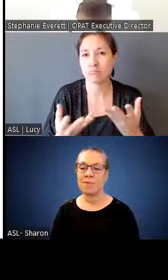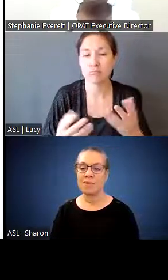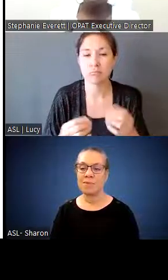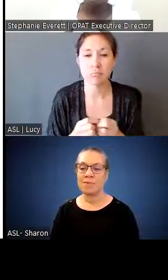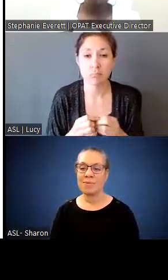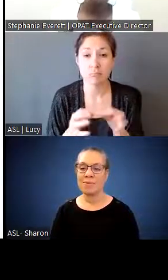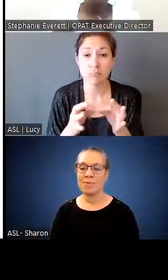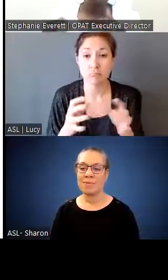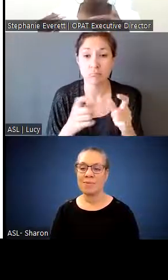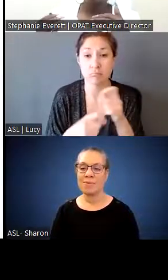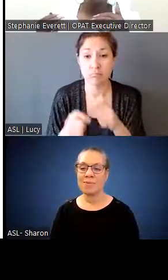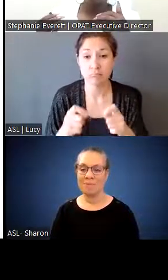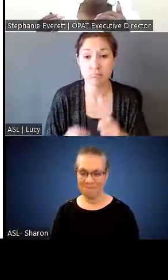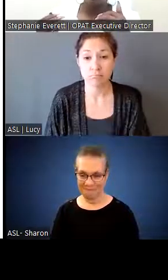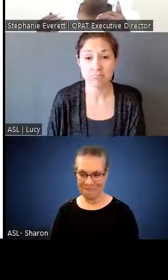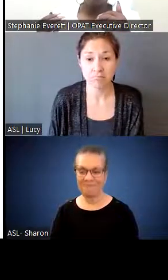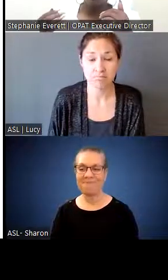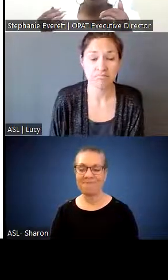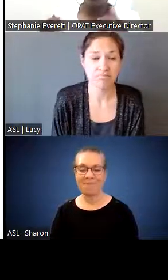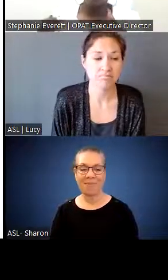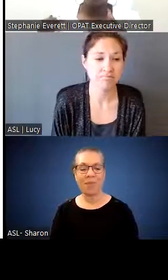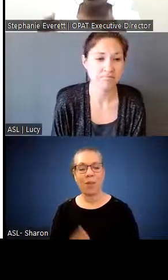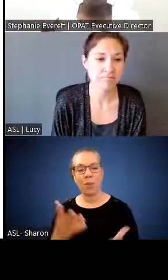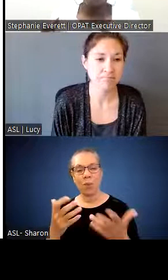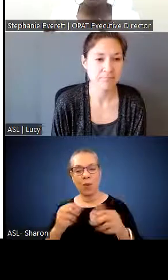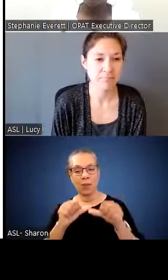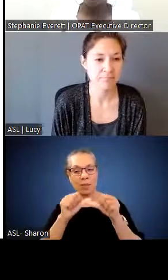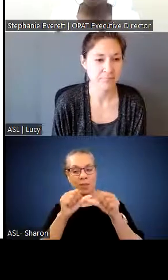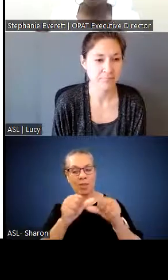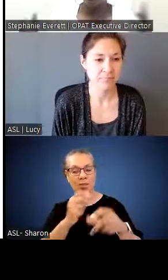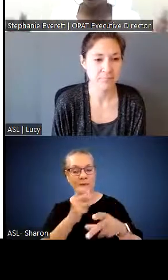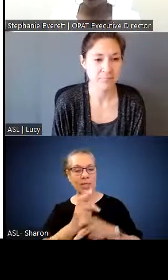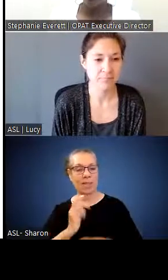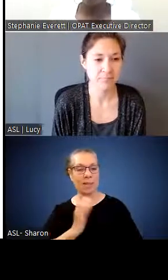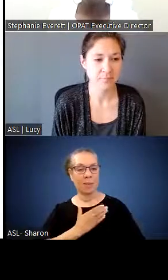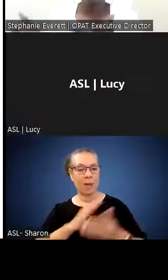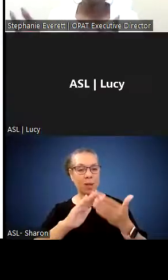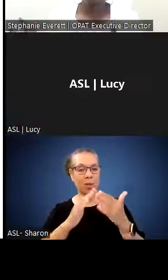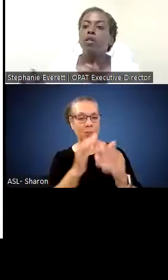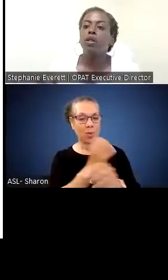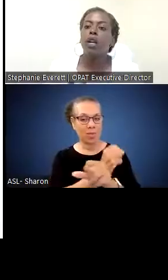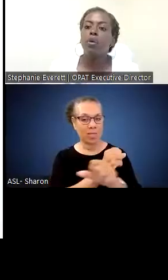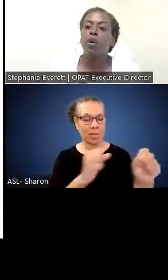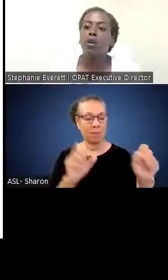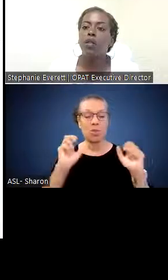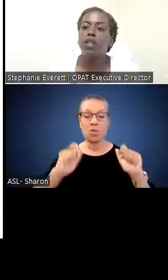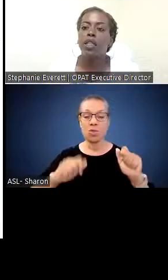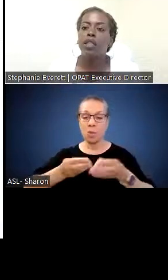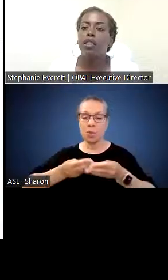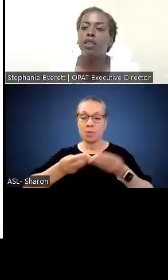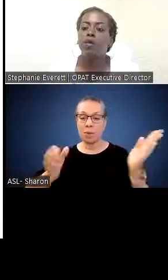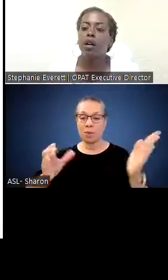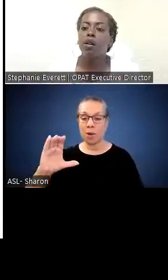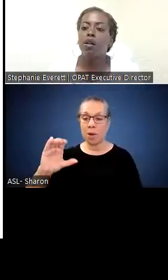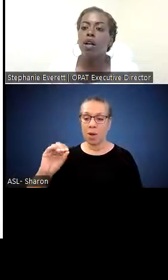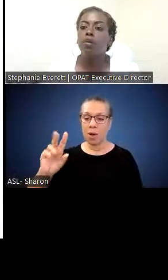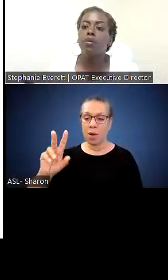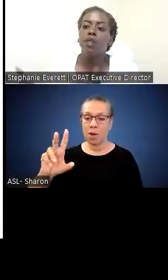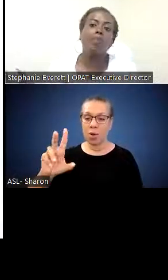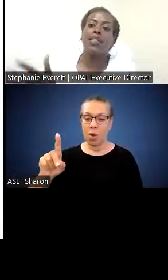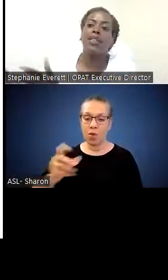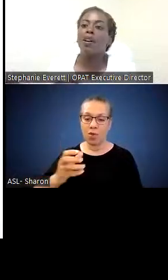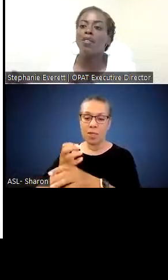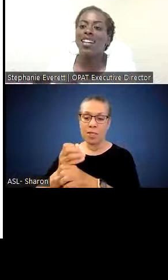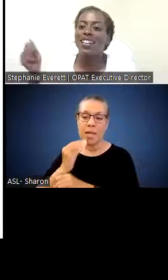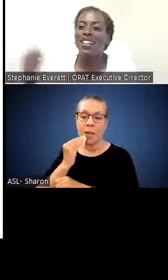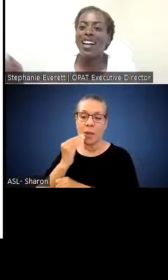safe. So we will start being able to distribute COVID tests as well.